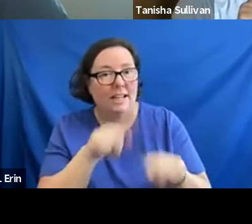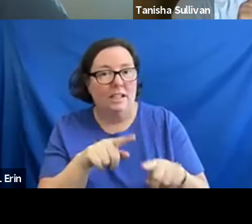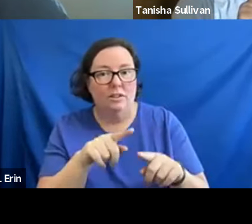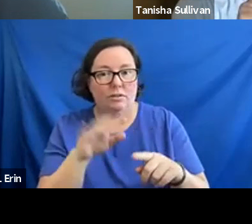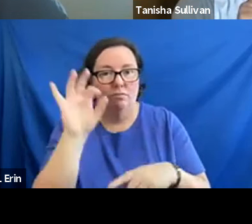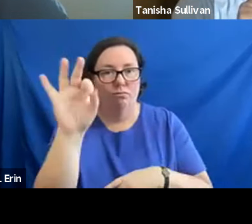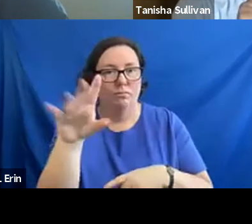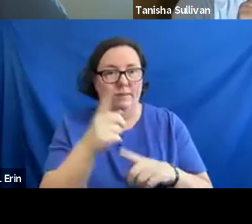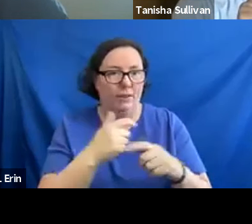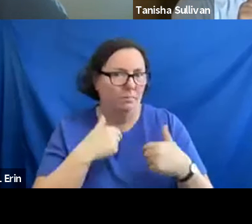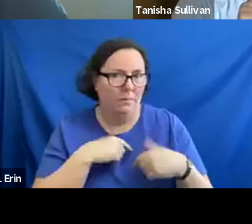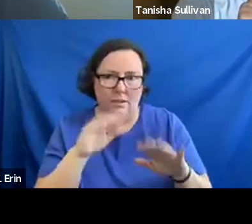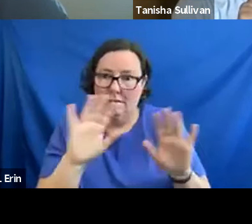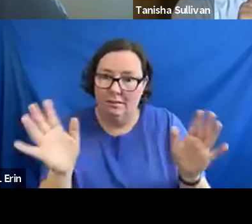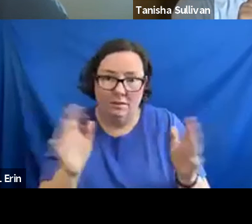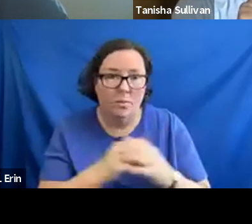Oh, easy.